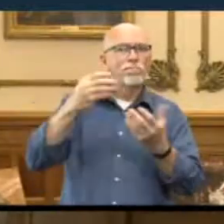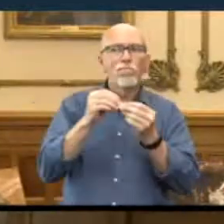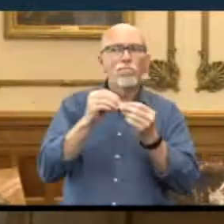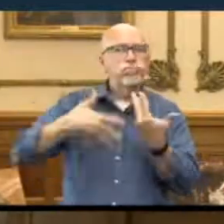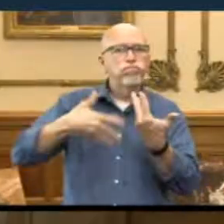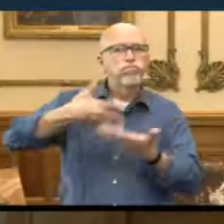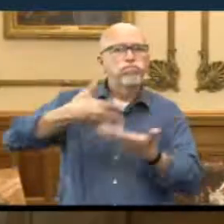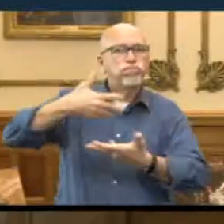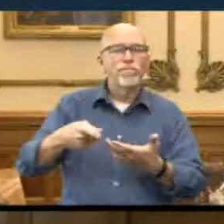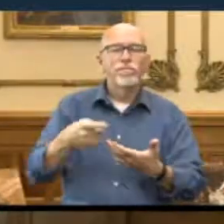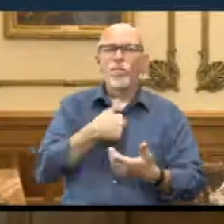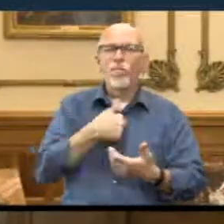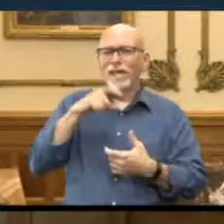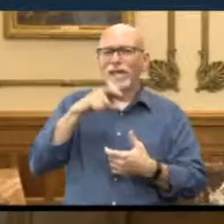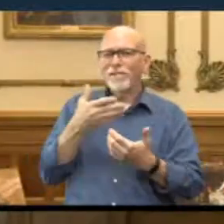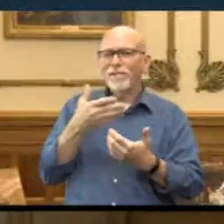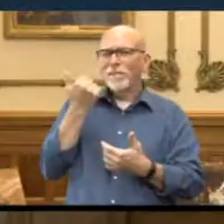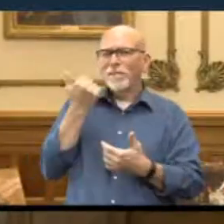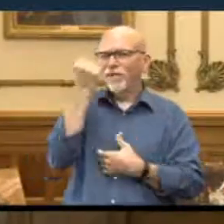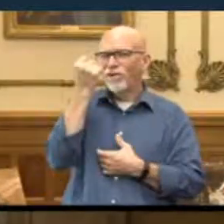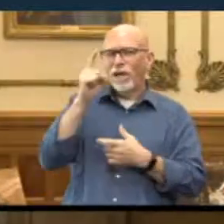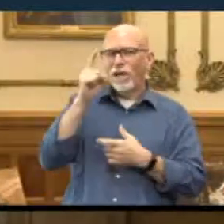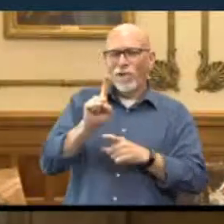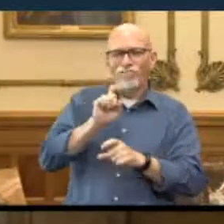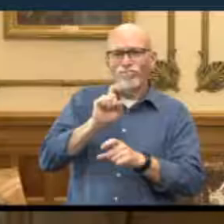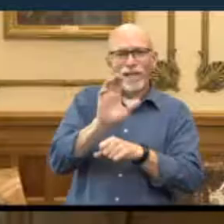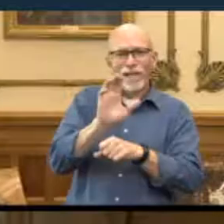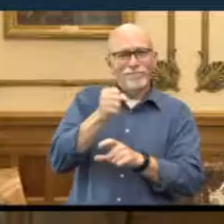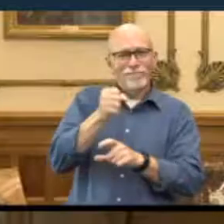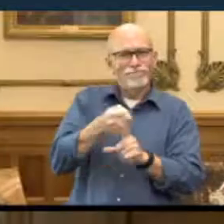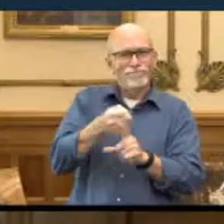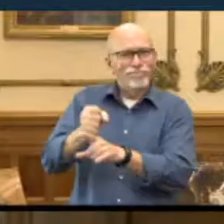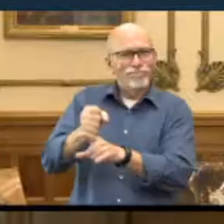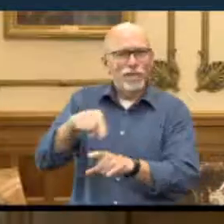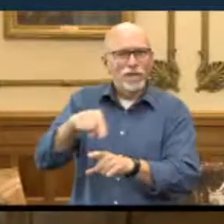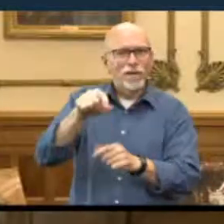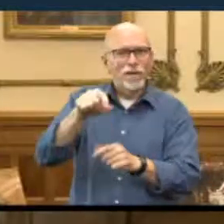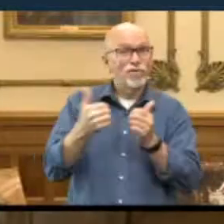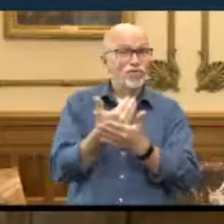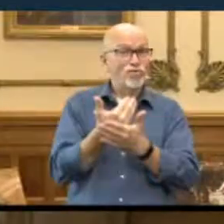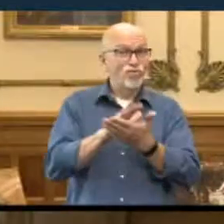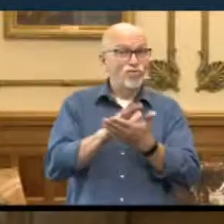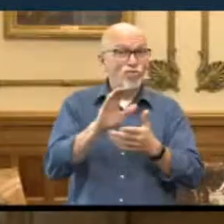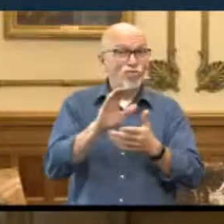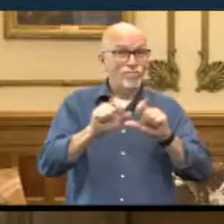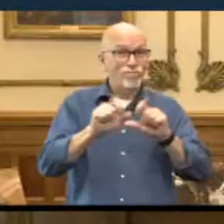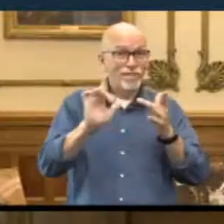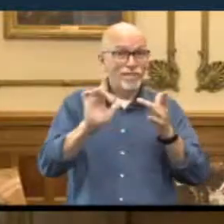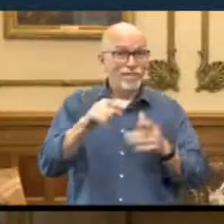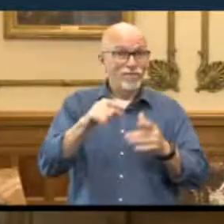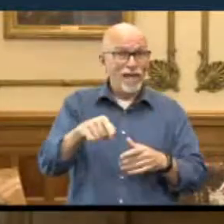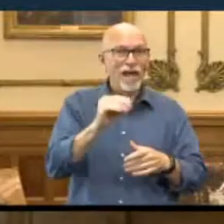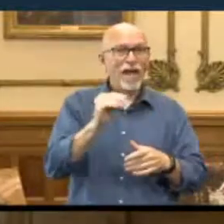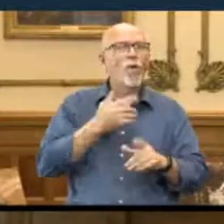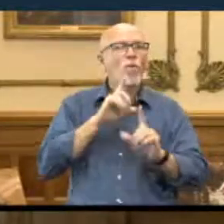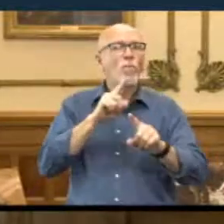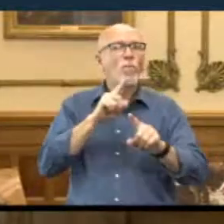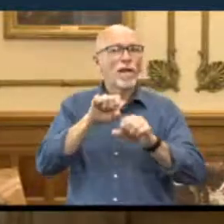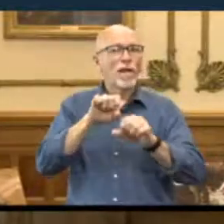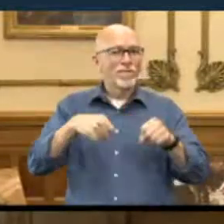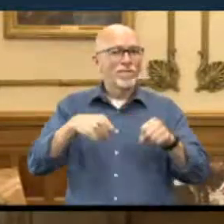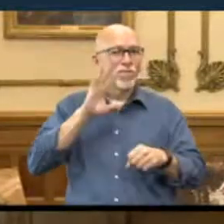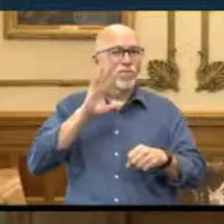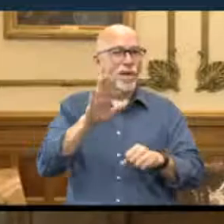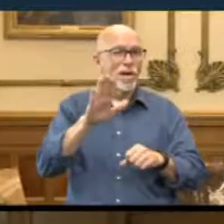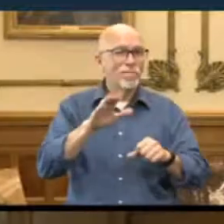We hope to gain a better understanding of where these cases are occurring with the new school dashboard and reporting system that we're preparing to launch.